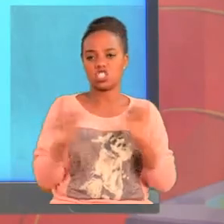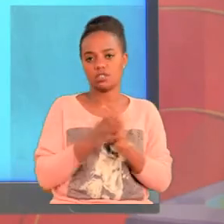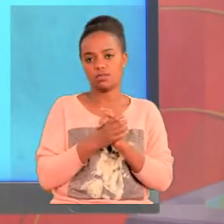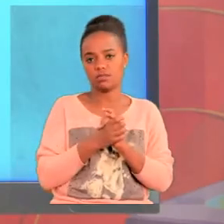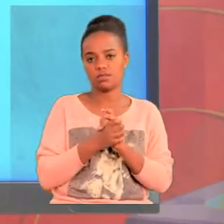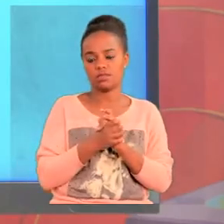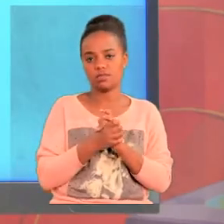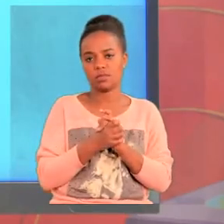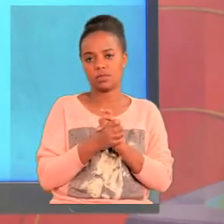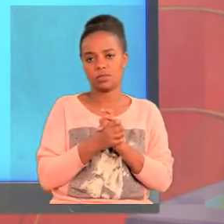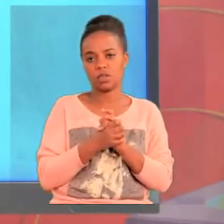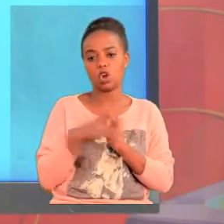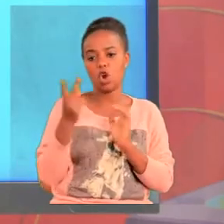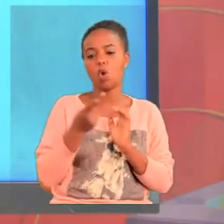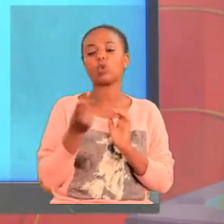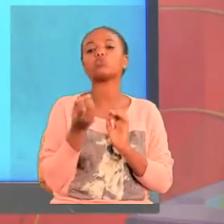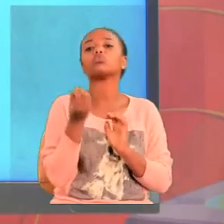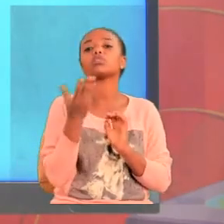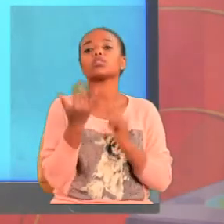this,